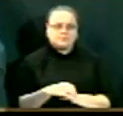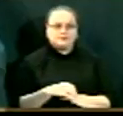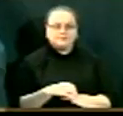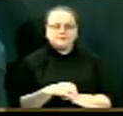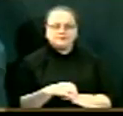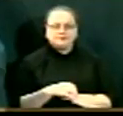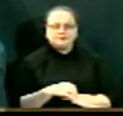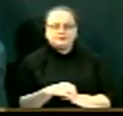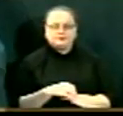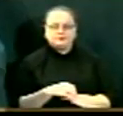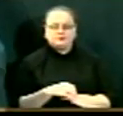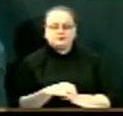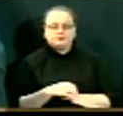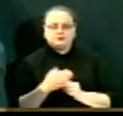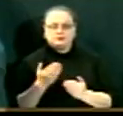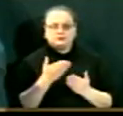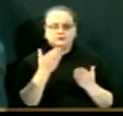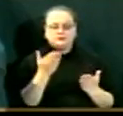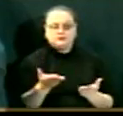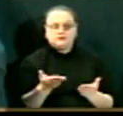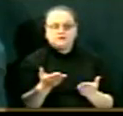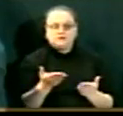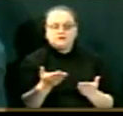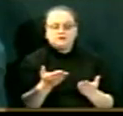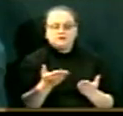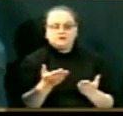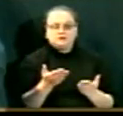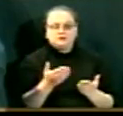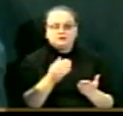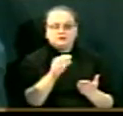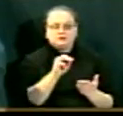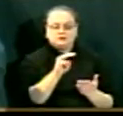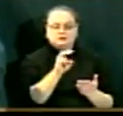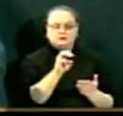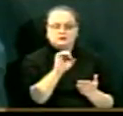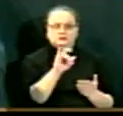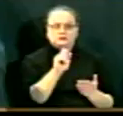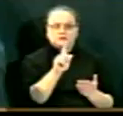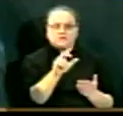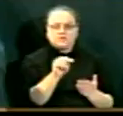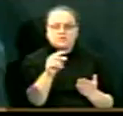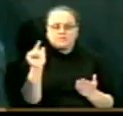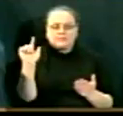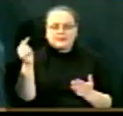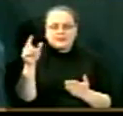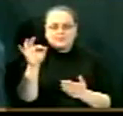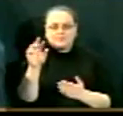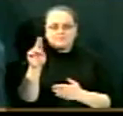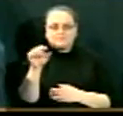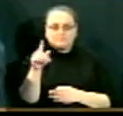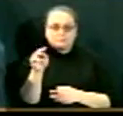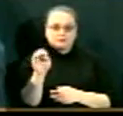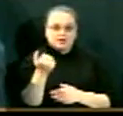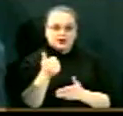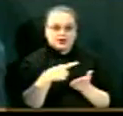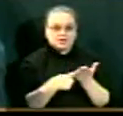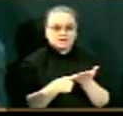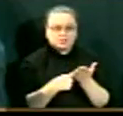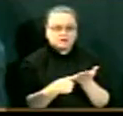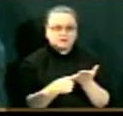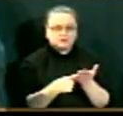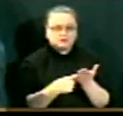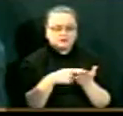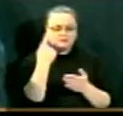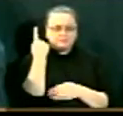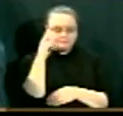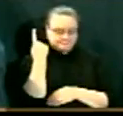So moved. Motion made by Mr. McMillan, seconded by Ms. Fugit. Any discussion?